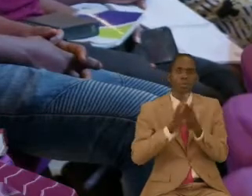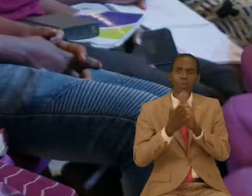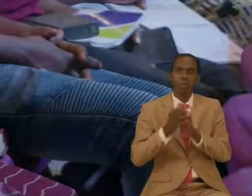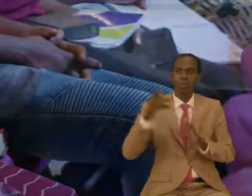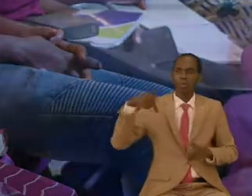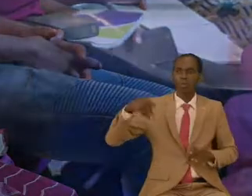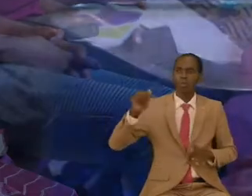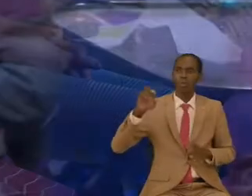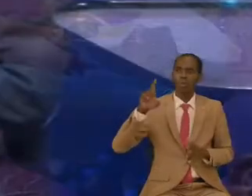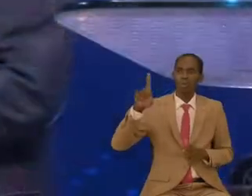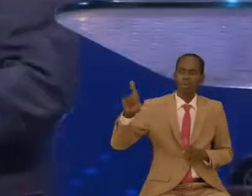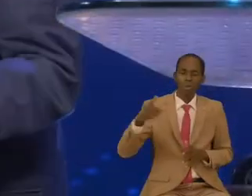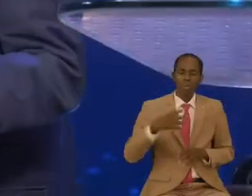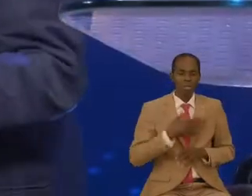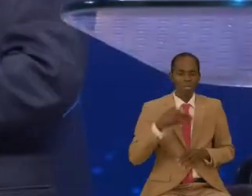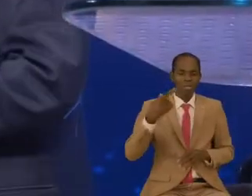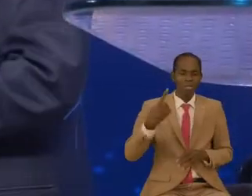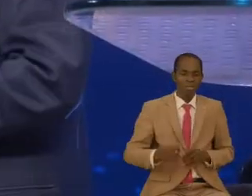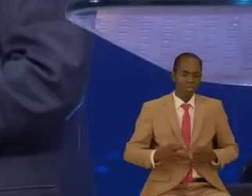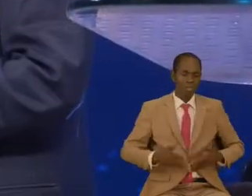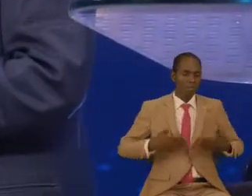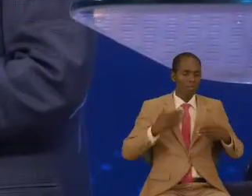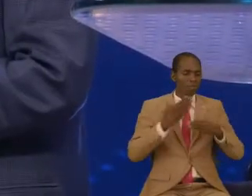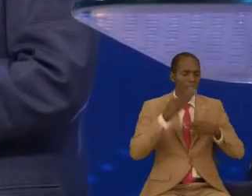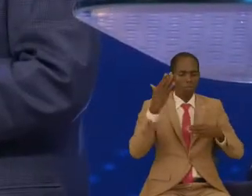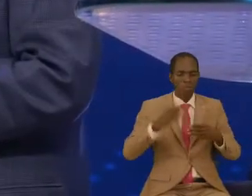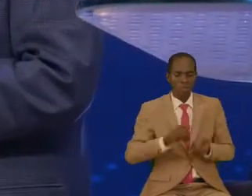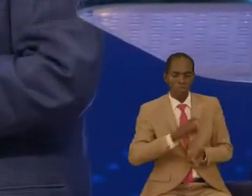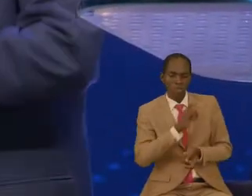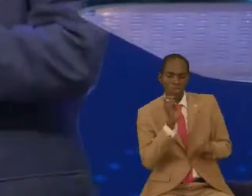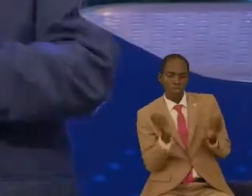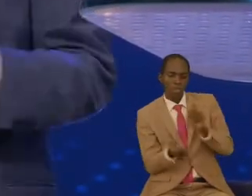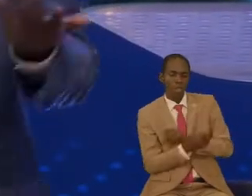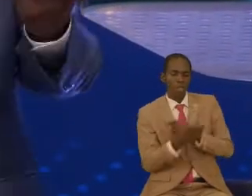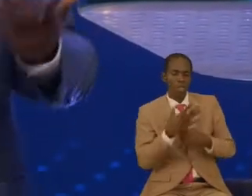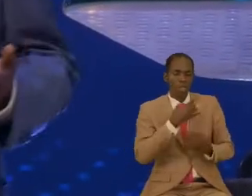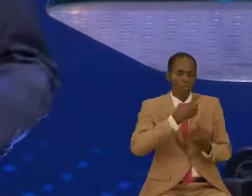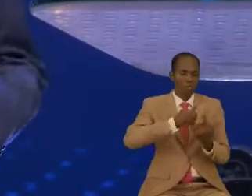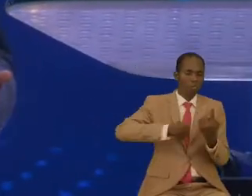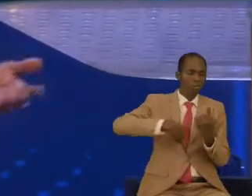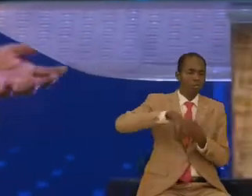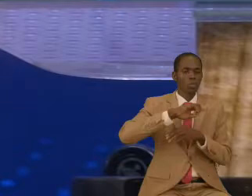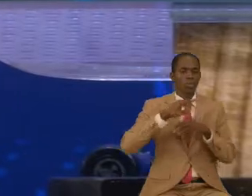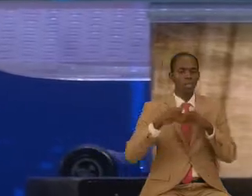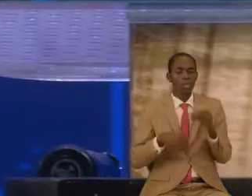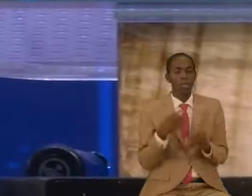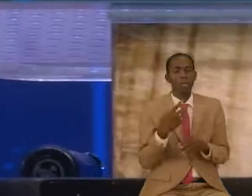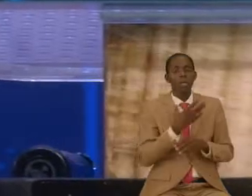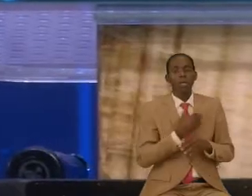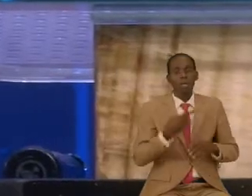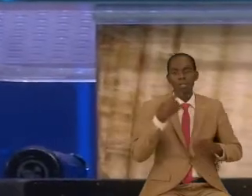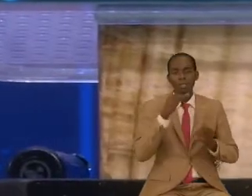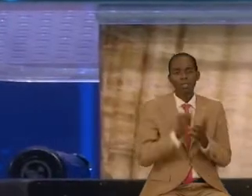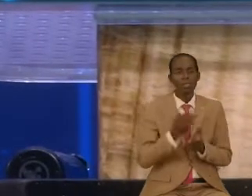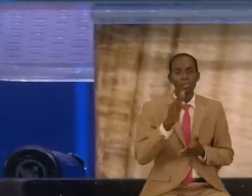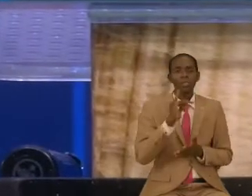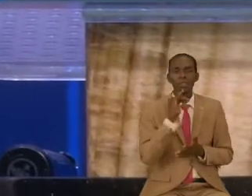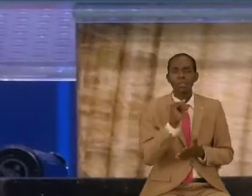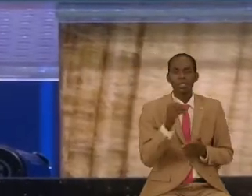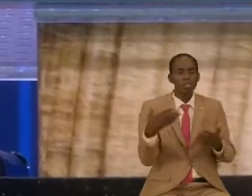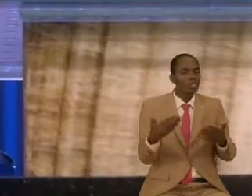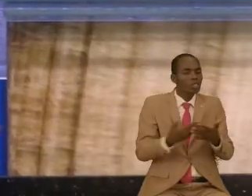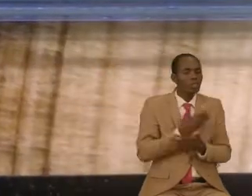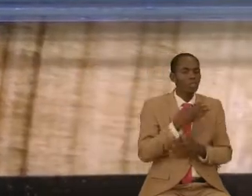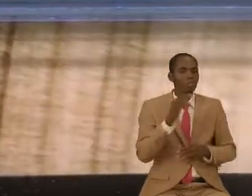the life totally changed, and the life totally turned around, and he could say he was a new creature in